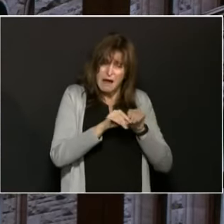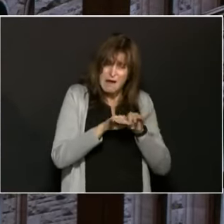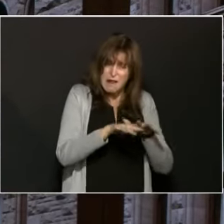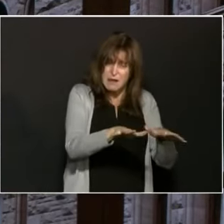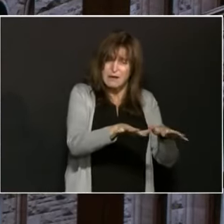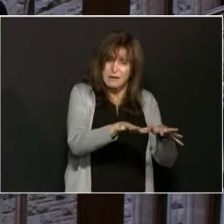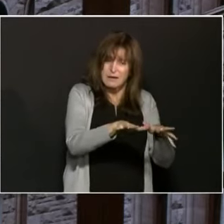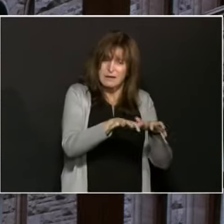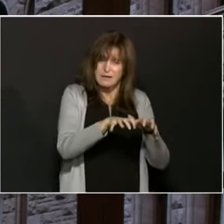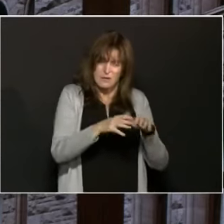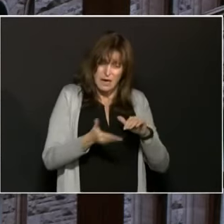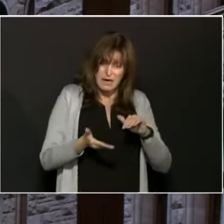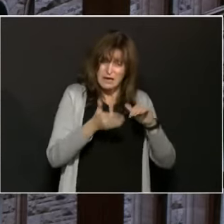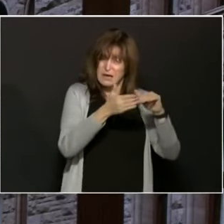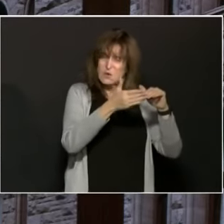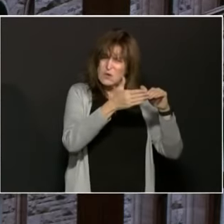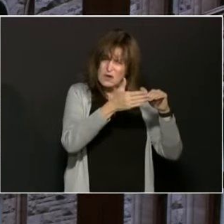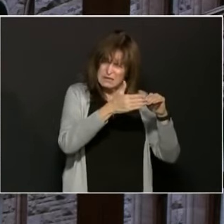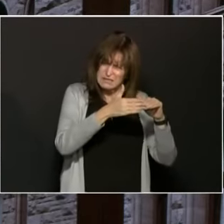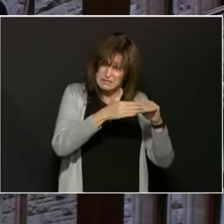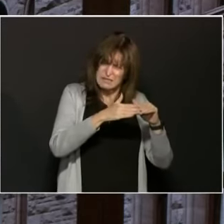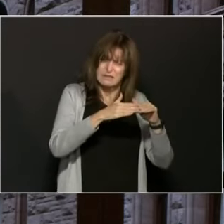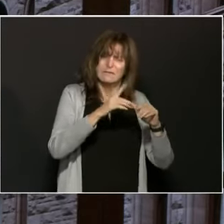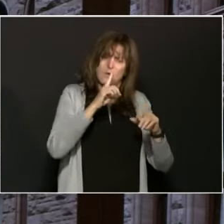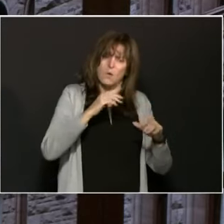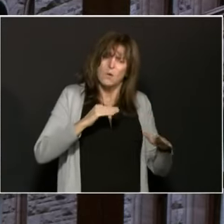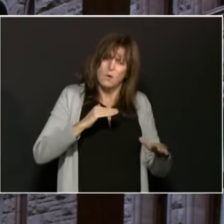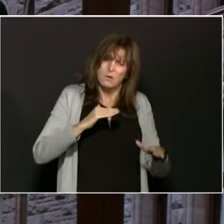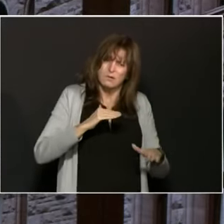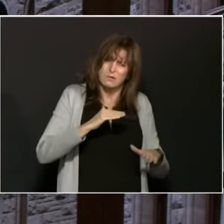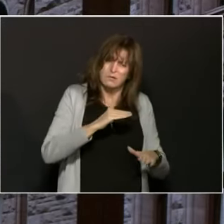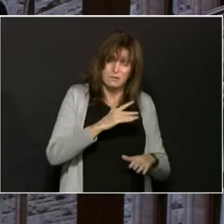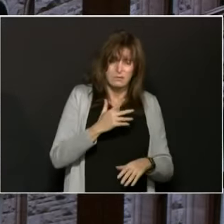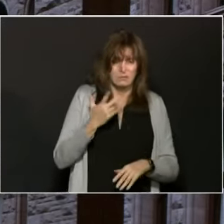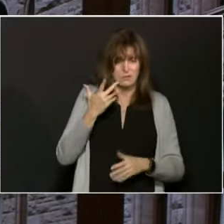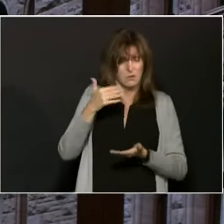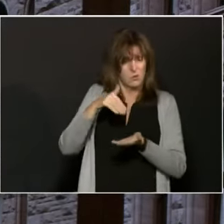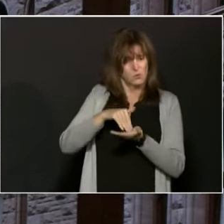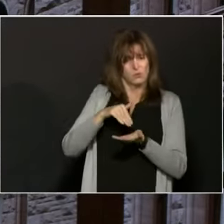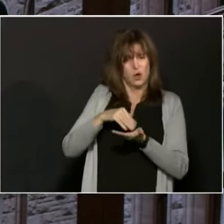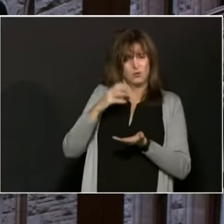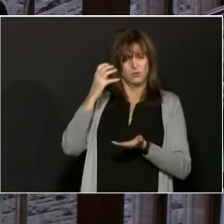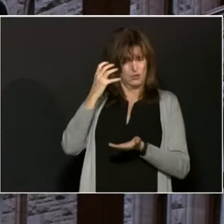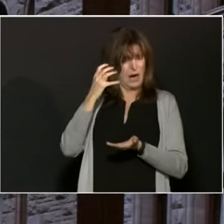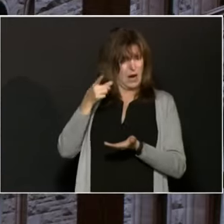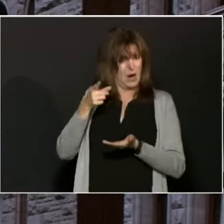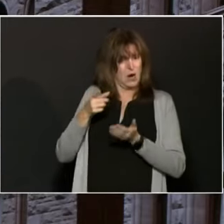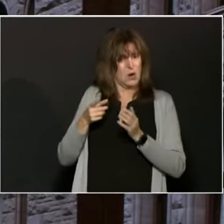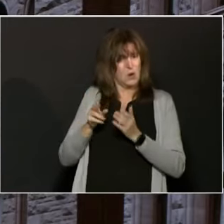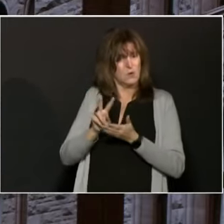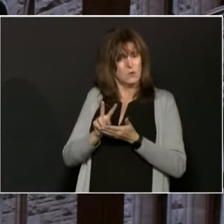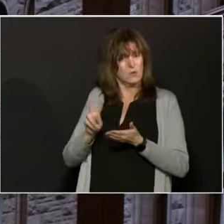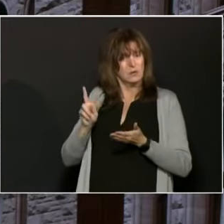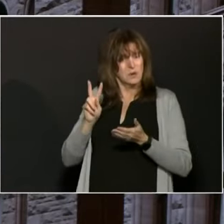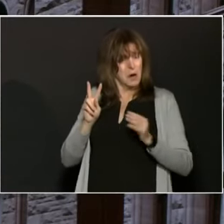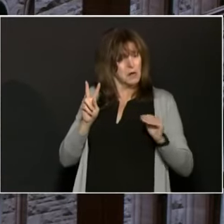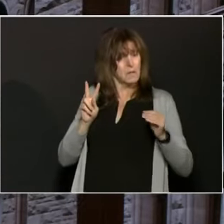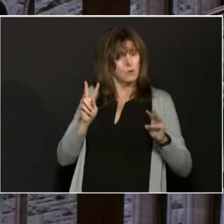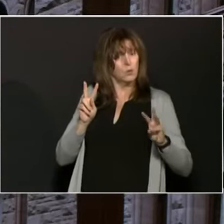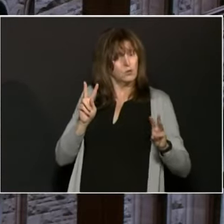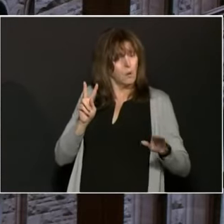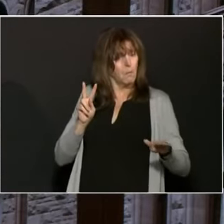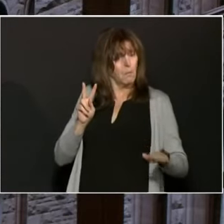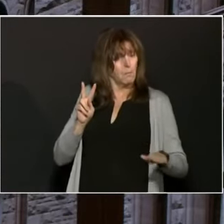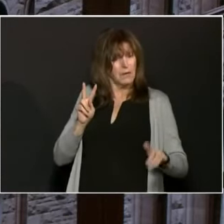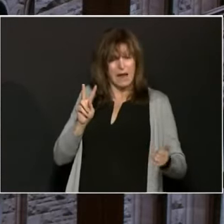look at some of the charts from Dr. Brown, just a couple of weeks ago, they were quite down low, and they moved up almost exponentially in the